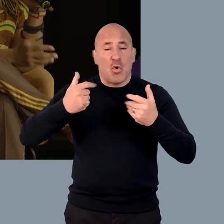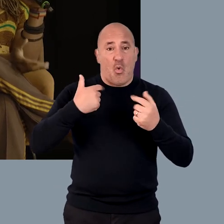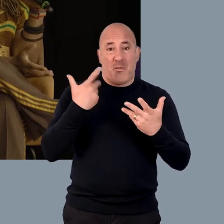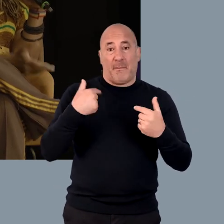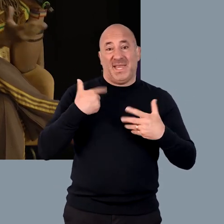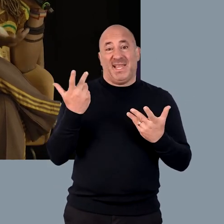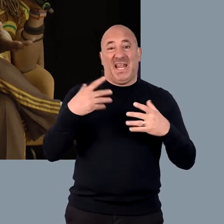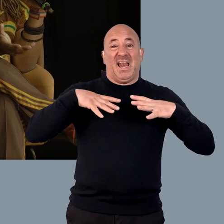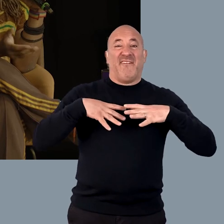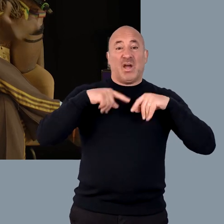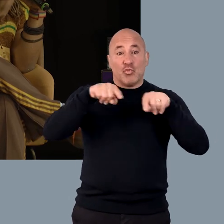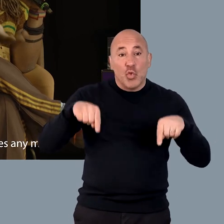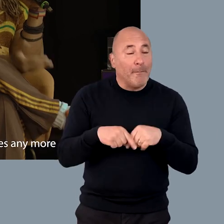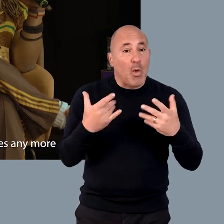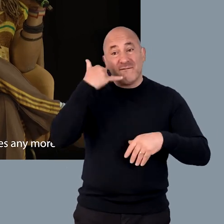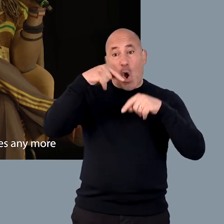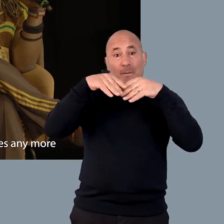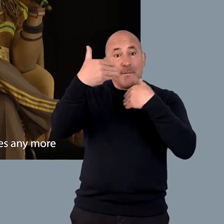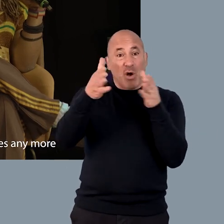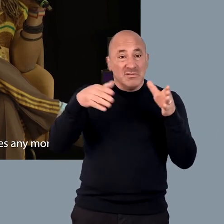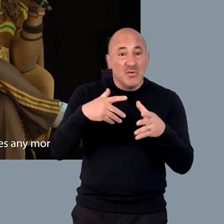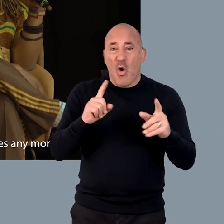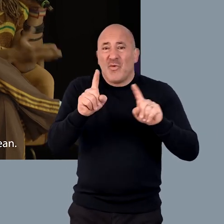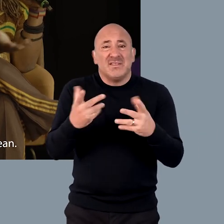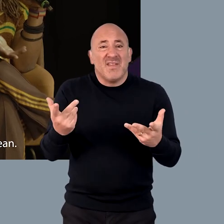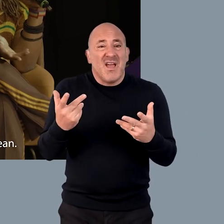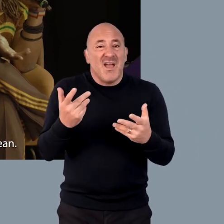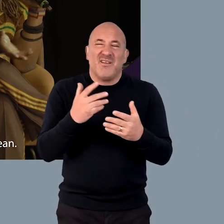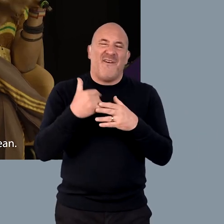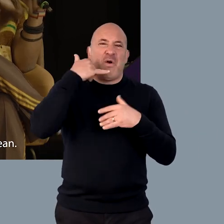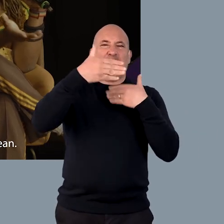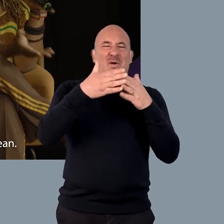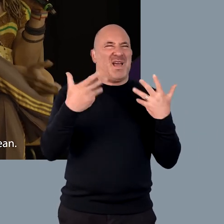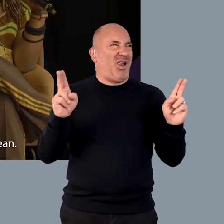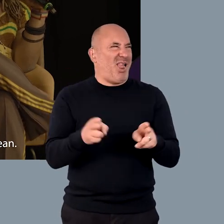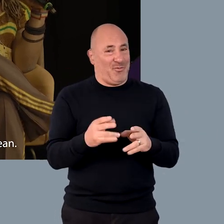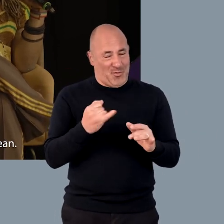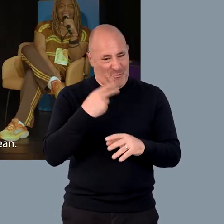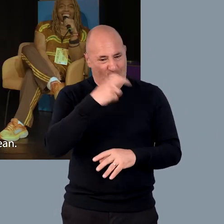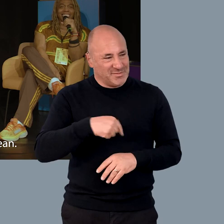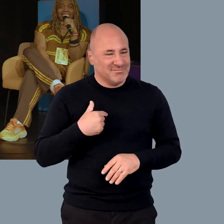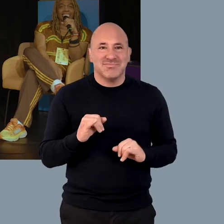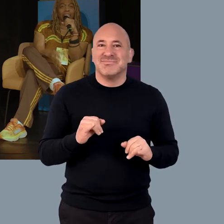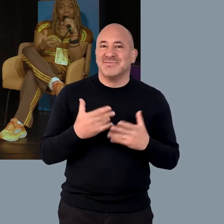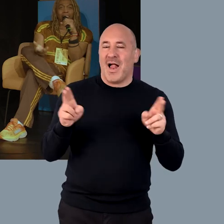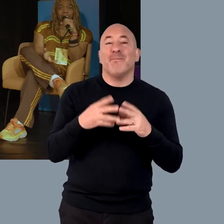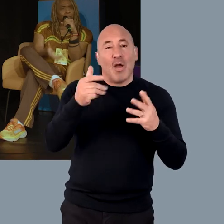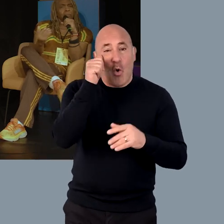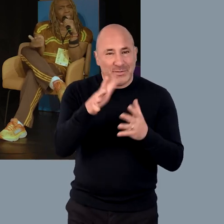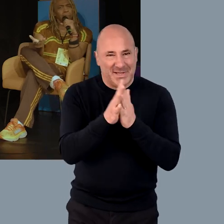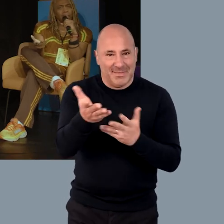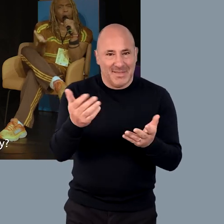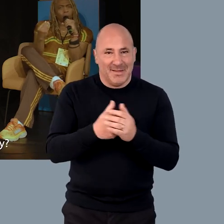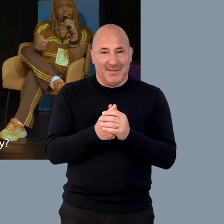in our in our front room in a phone box You know well, they don't have many phone boxes anymore. So that's how old I am, but you get what I mean You